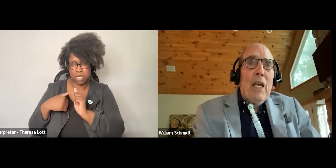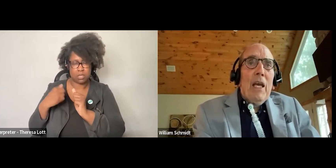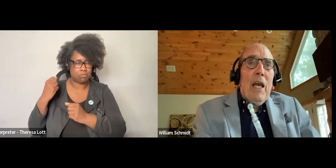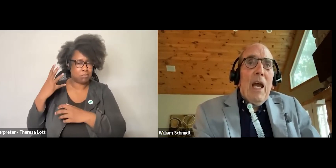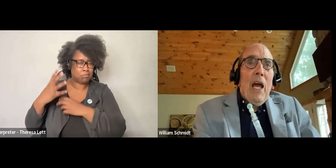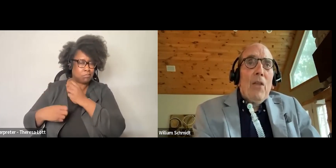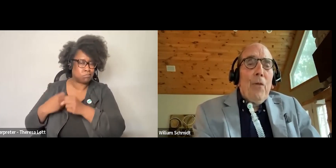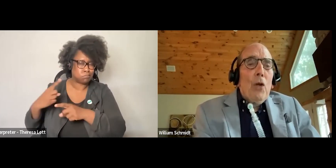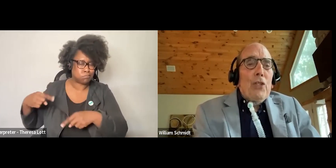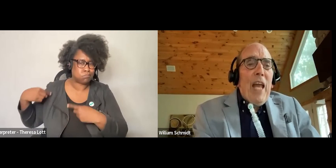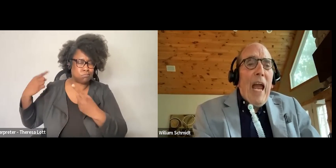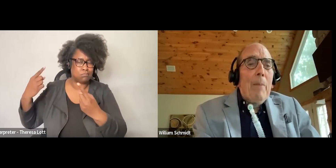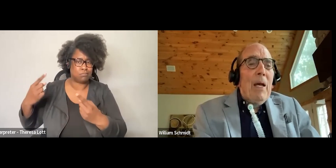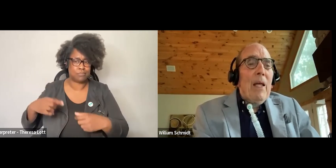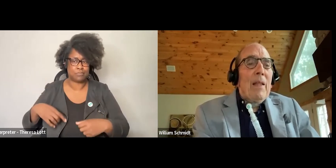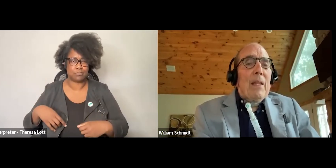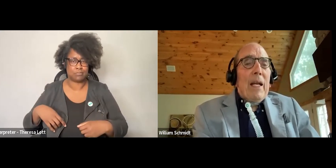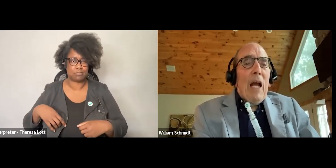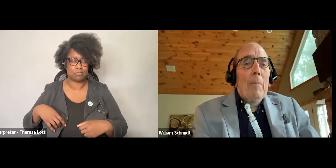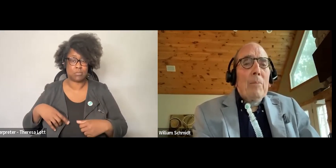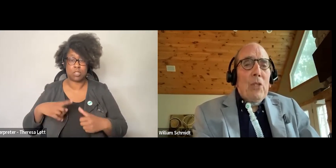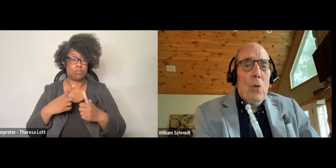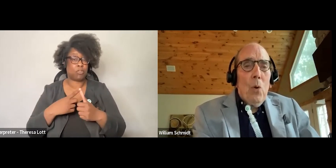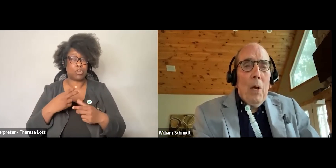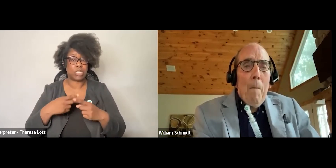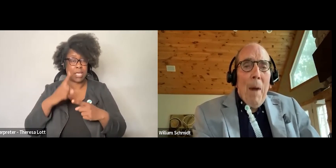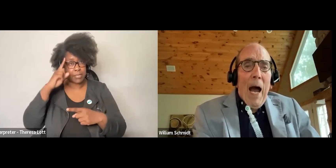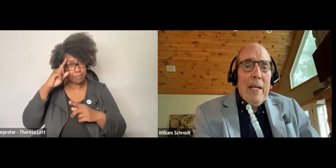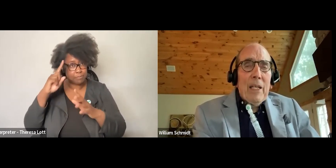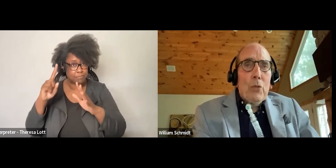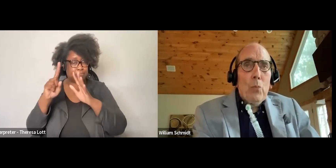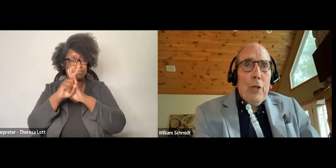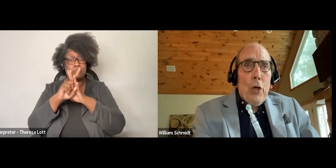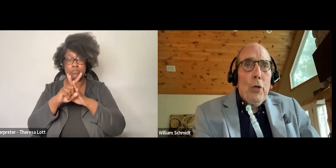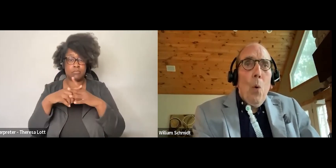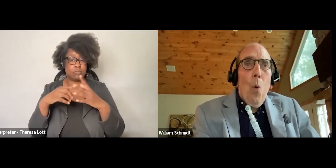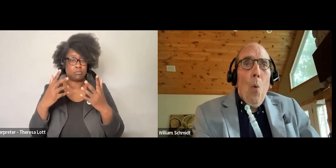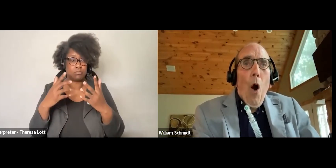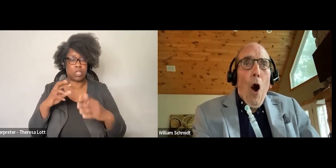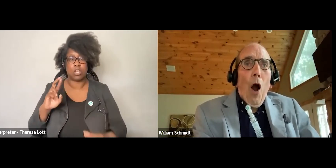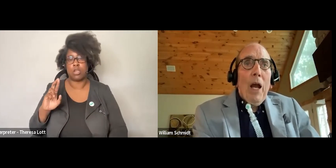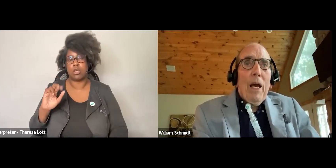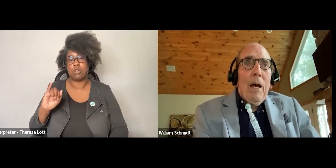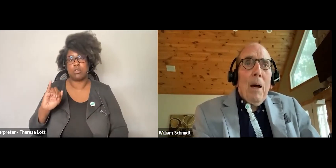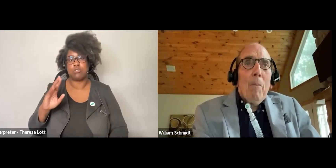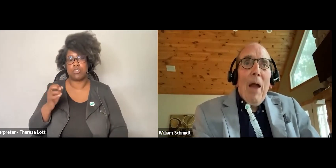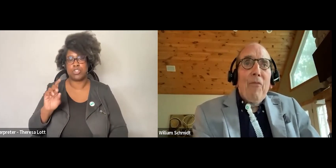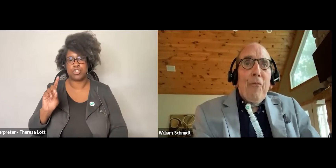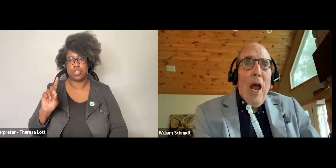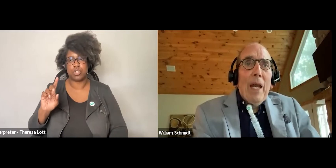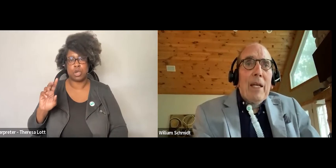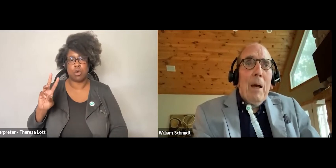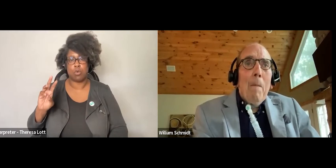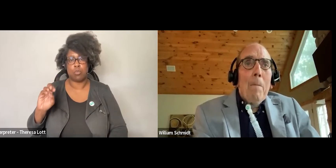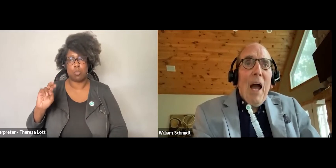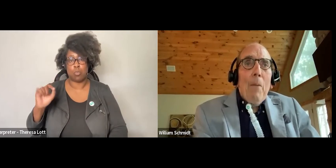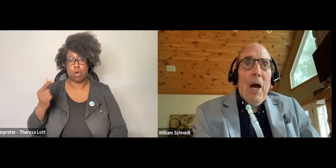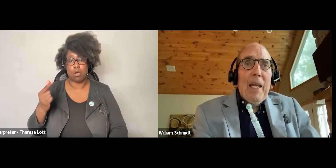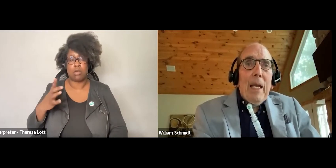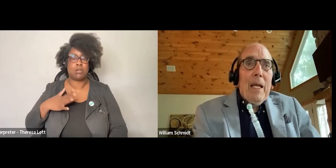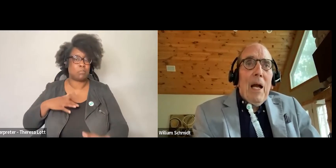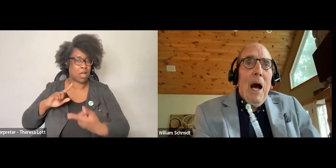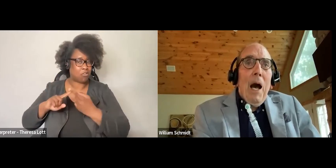years. And the first name that comes to mind is Richard Wong, my friend,